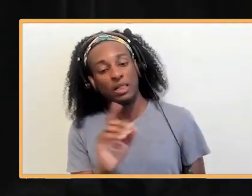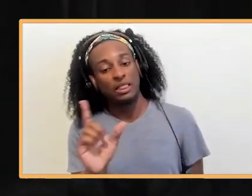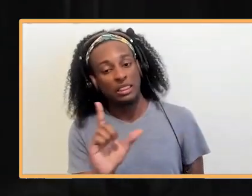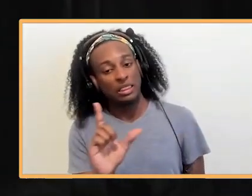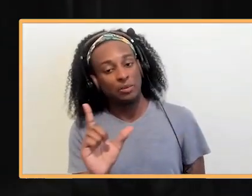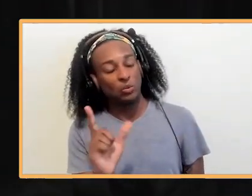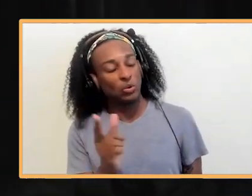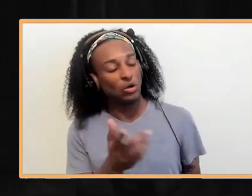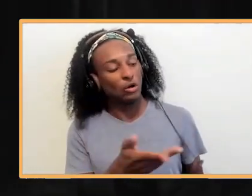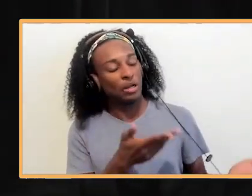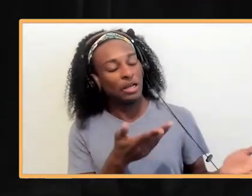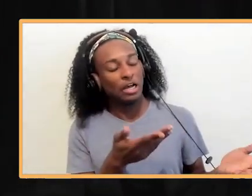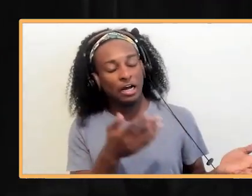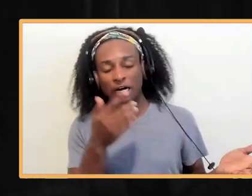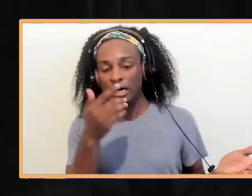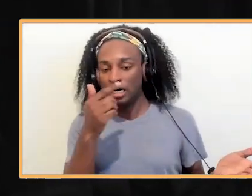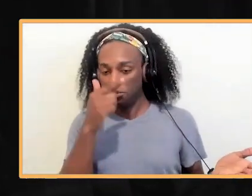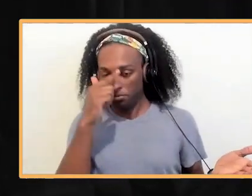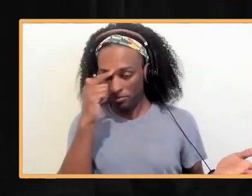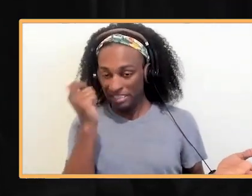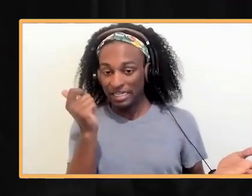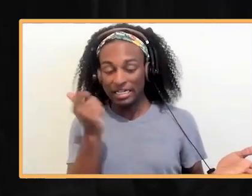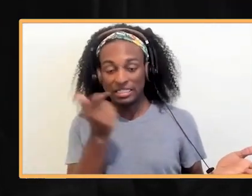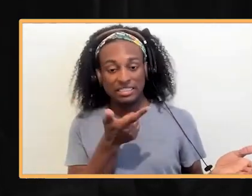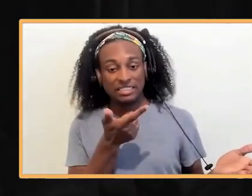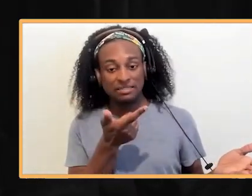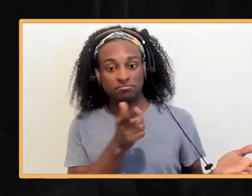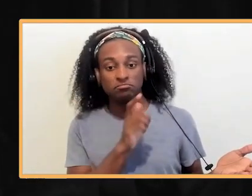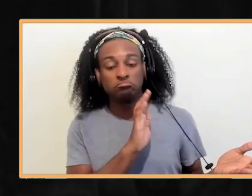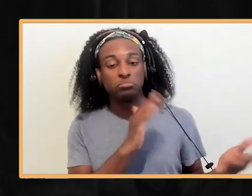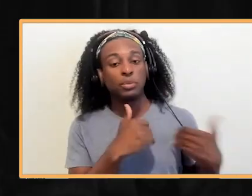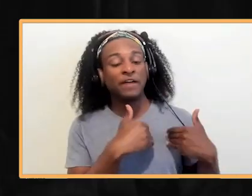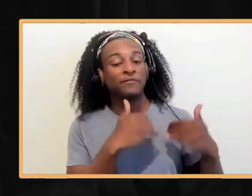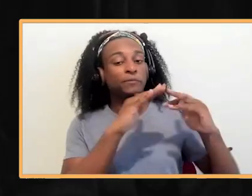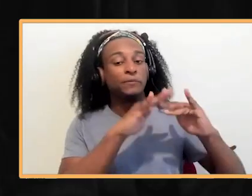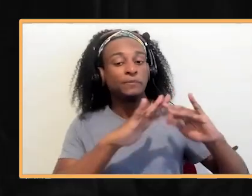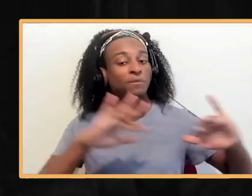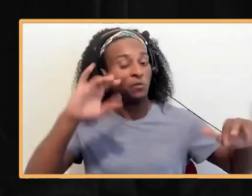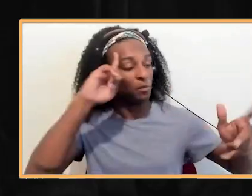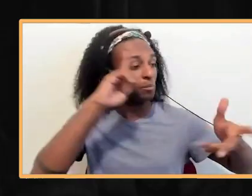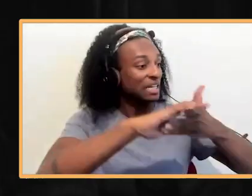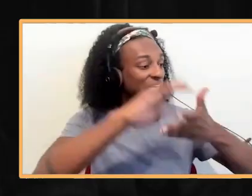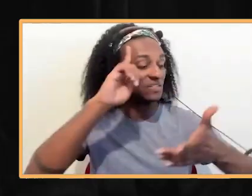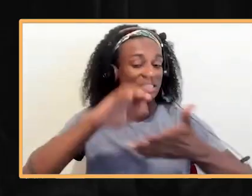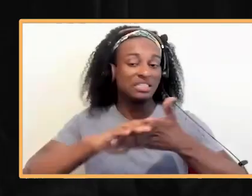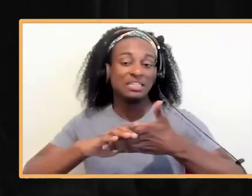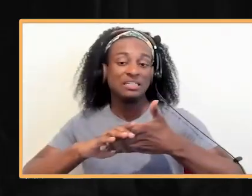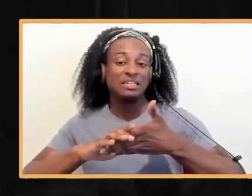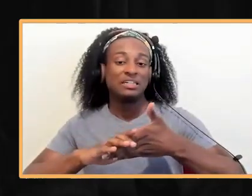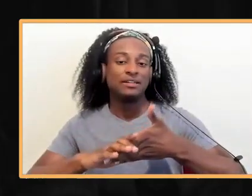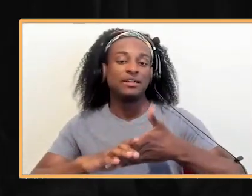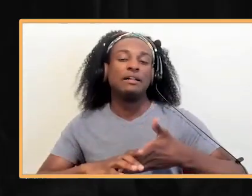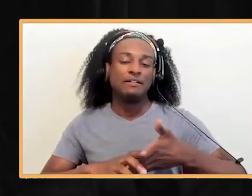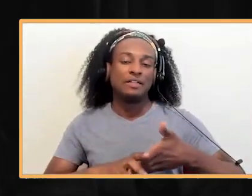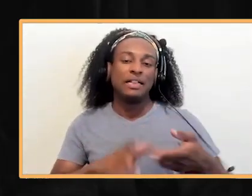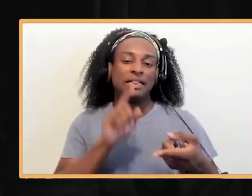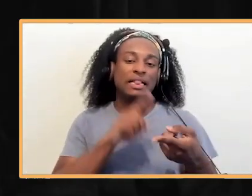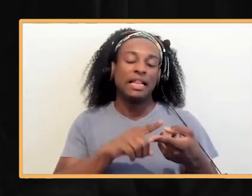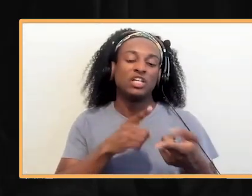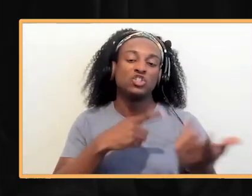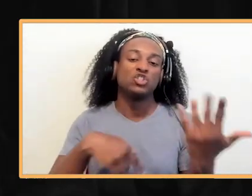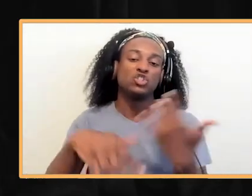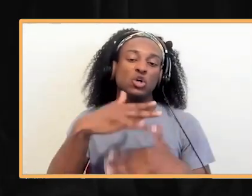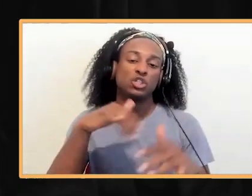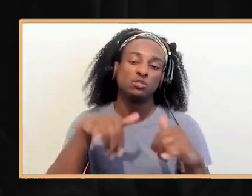because there's more of a diversity of beliefs, there might be less like social cohesion because we don't have